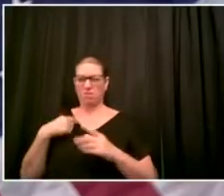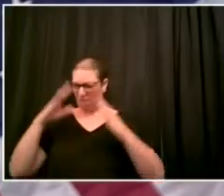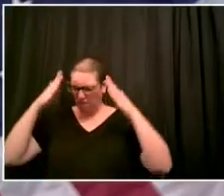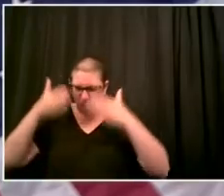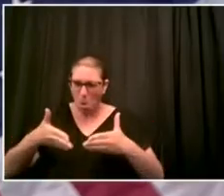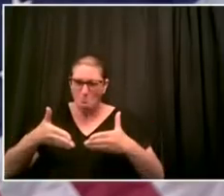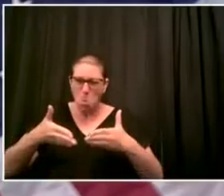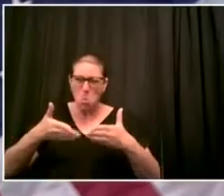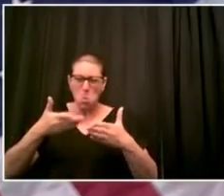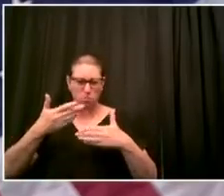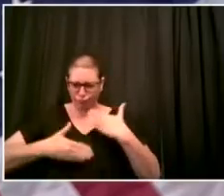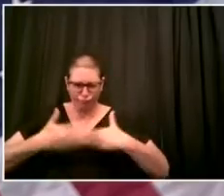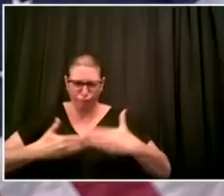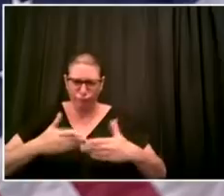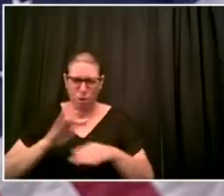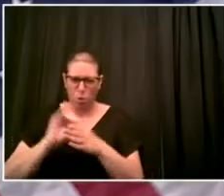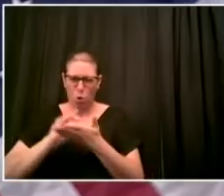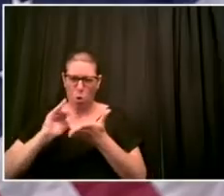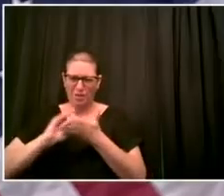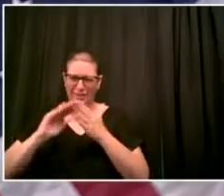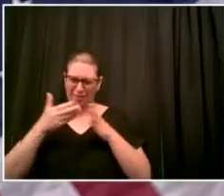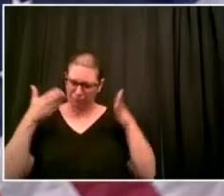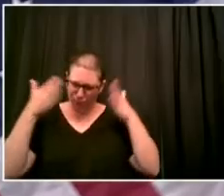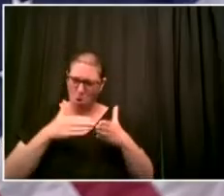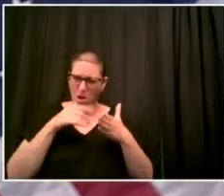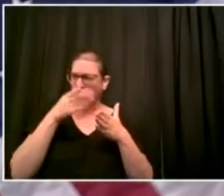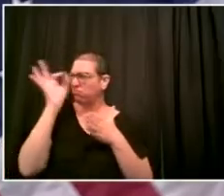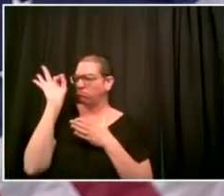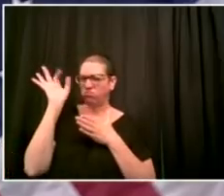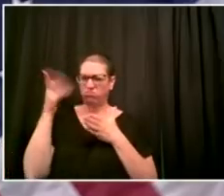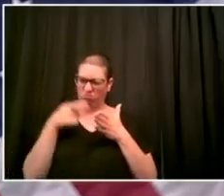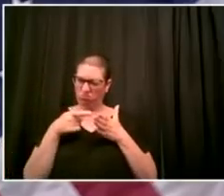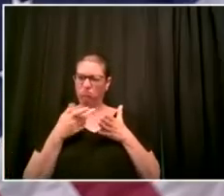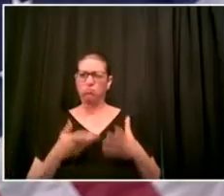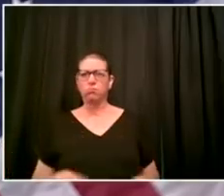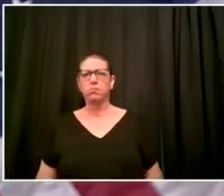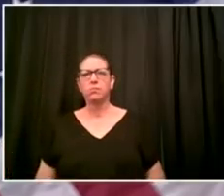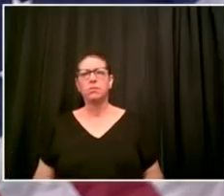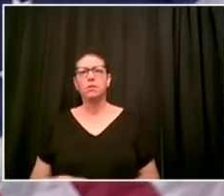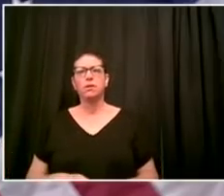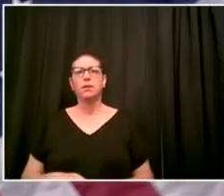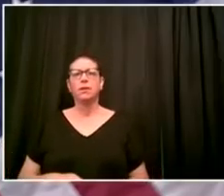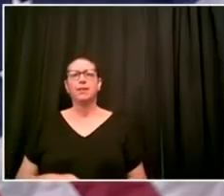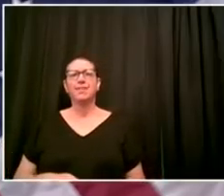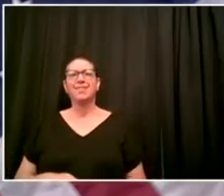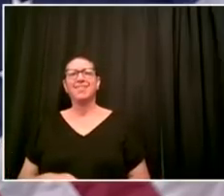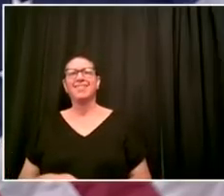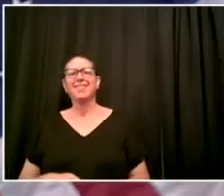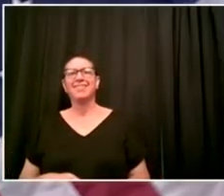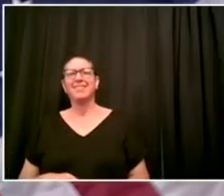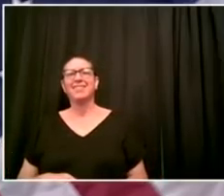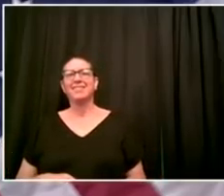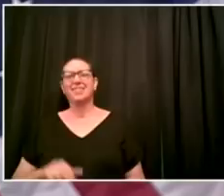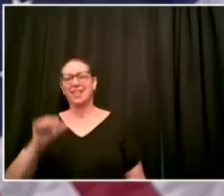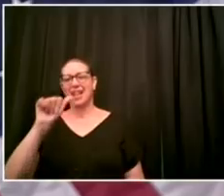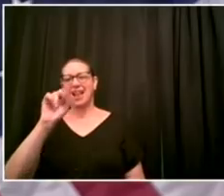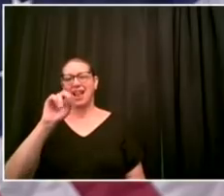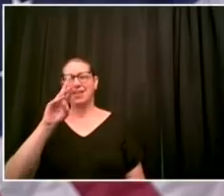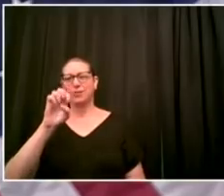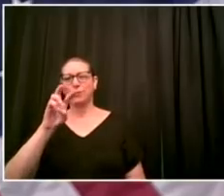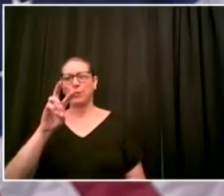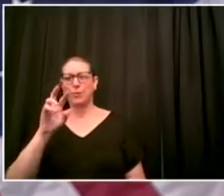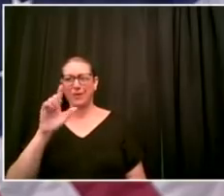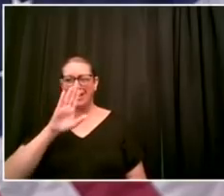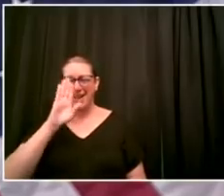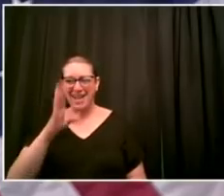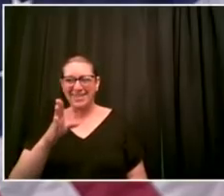from NBC New York, Andrew. That's right, NBC New York. Hope everyone is doing well this morning. Mayor, hope you're